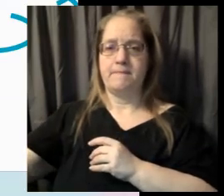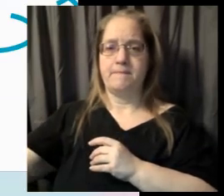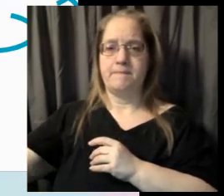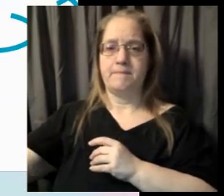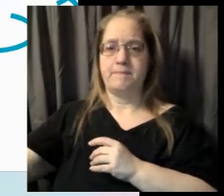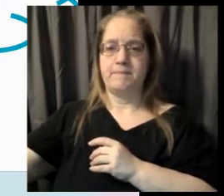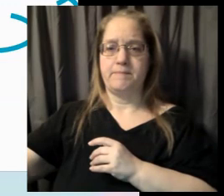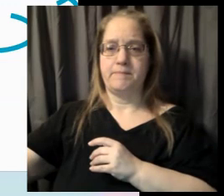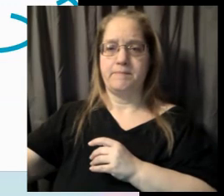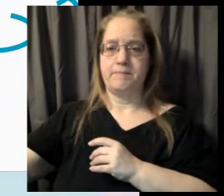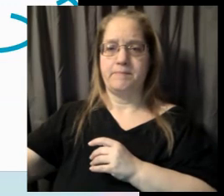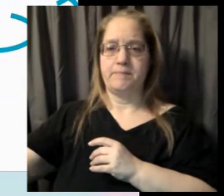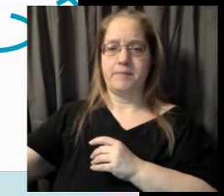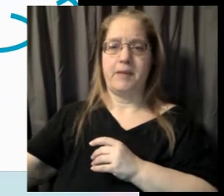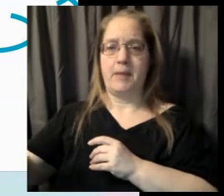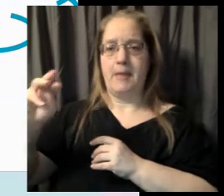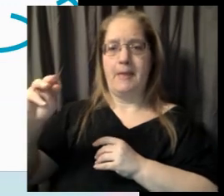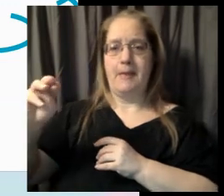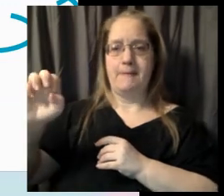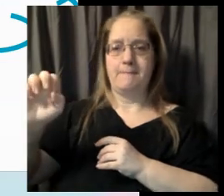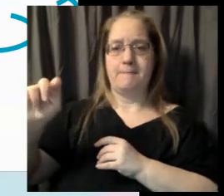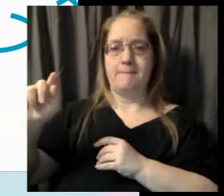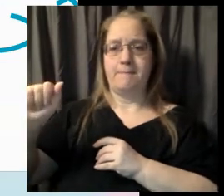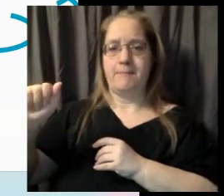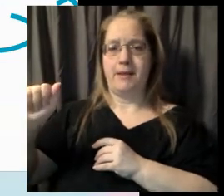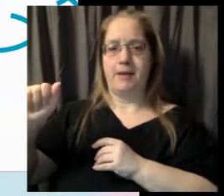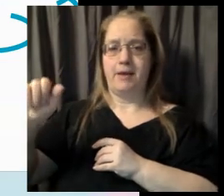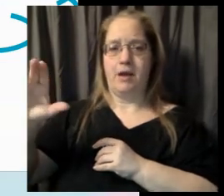metacognition. So metacognition is just simply